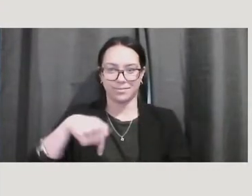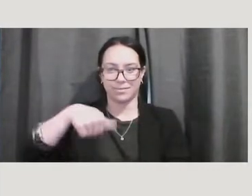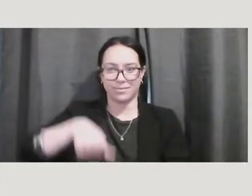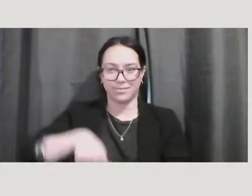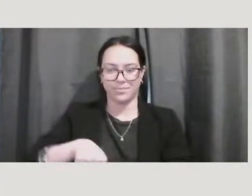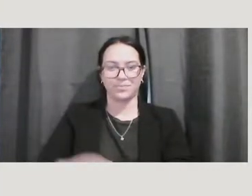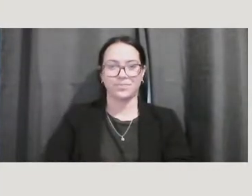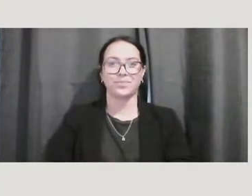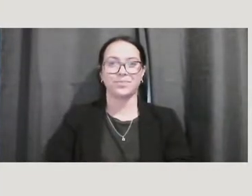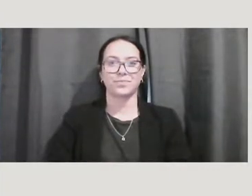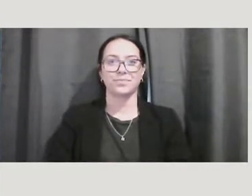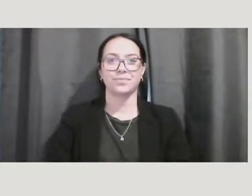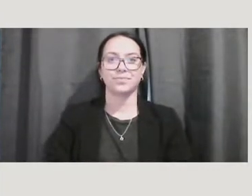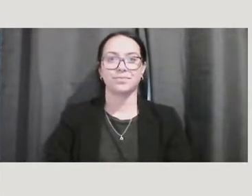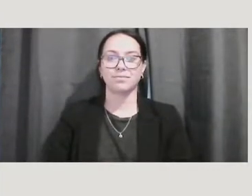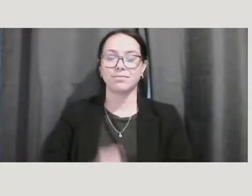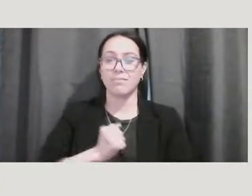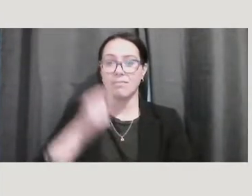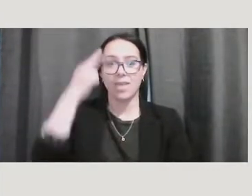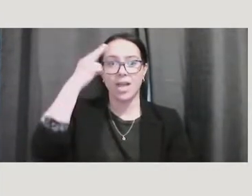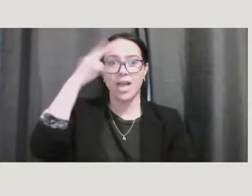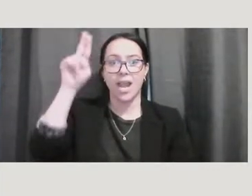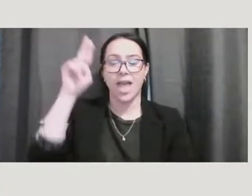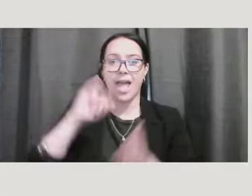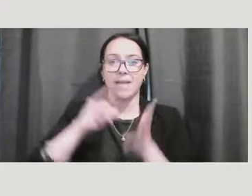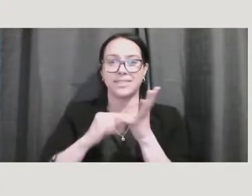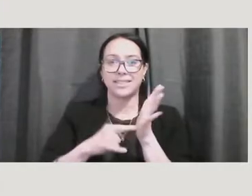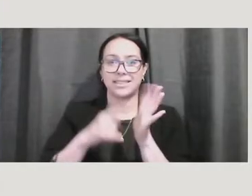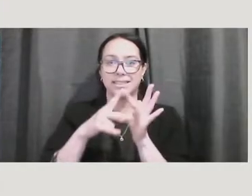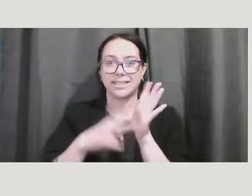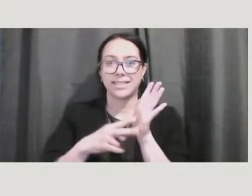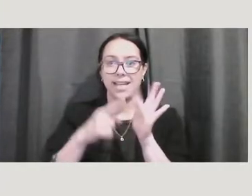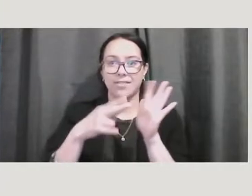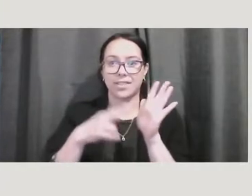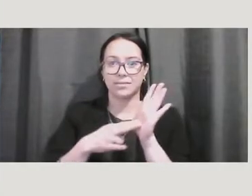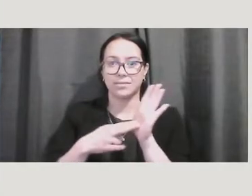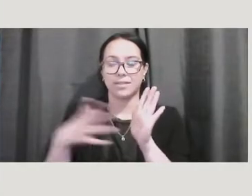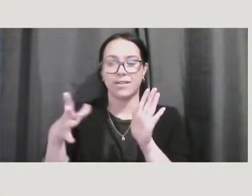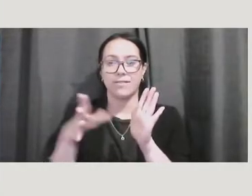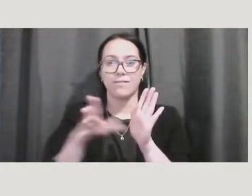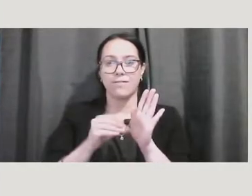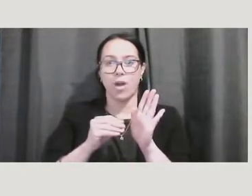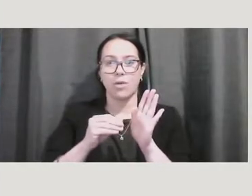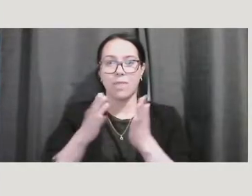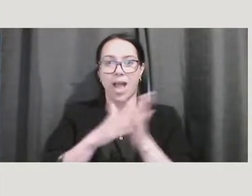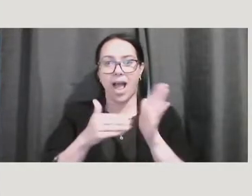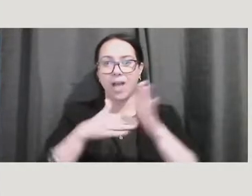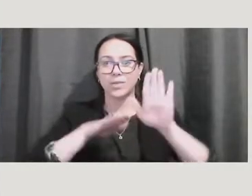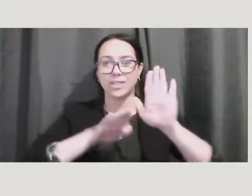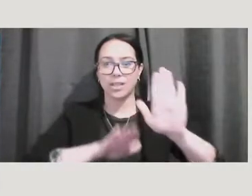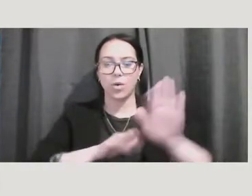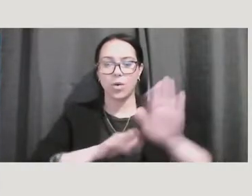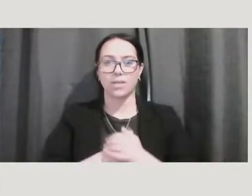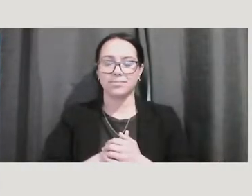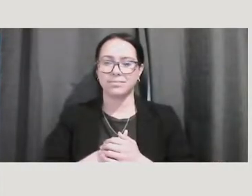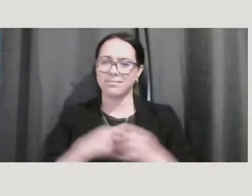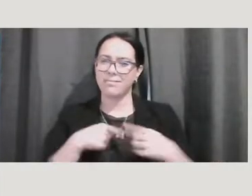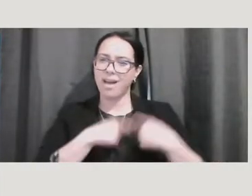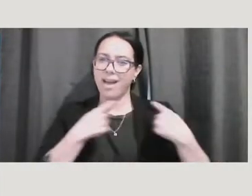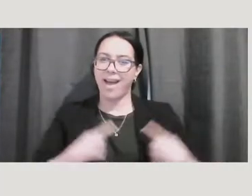um uh coach Stephen went right or Toyota um it fills my heart with joy to see you all